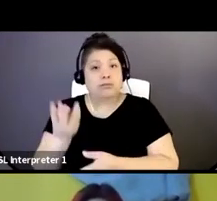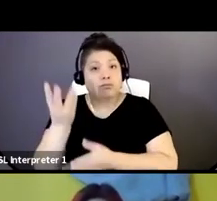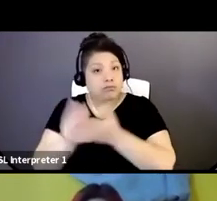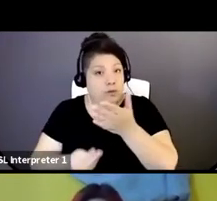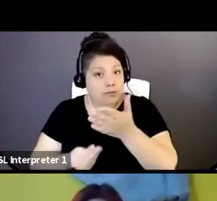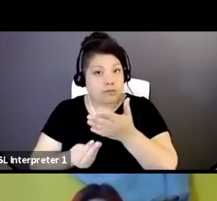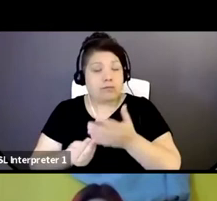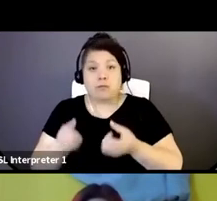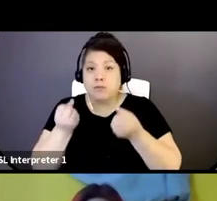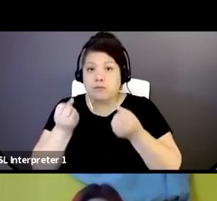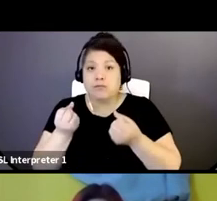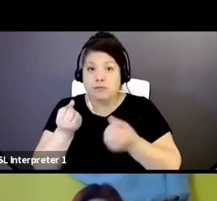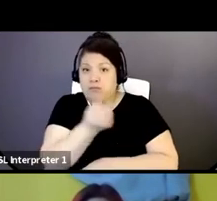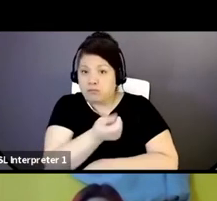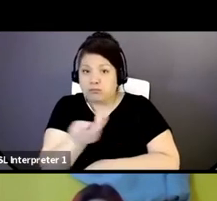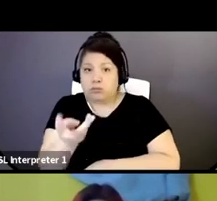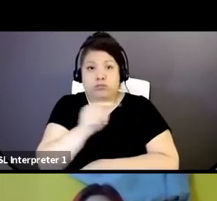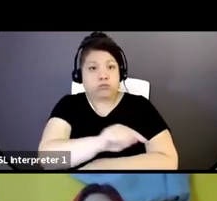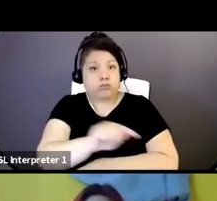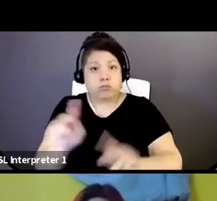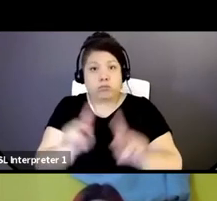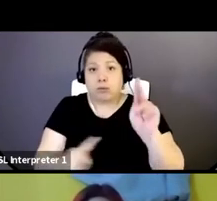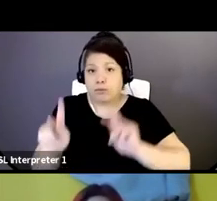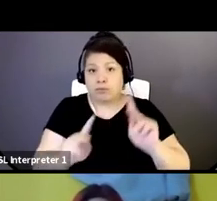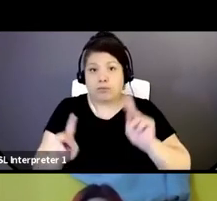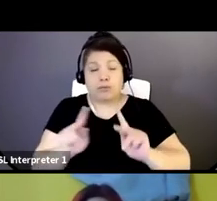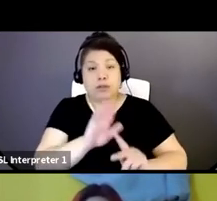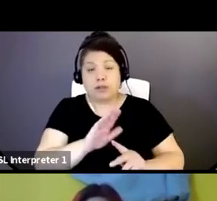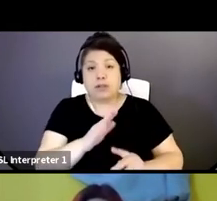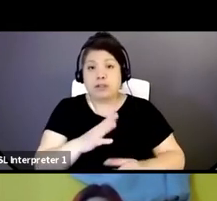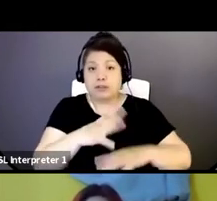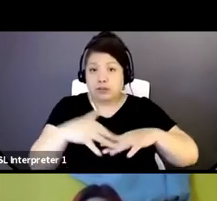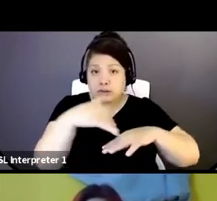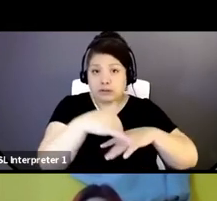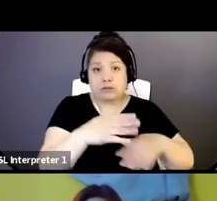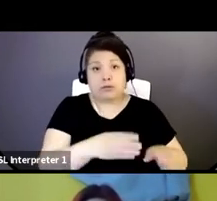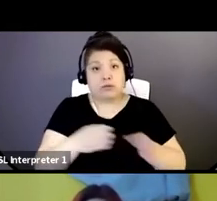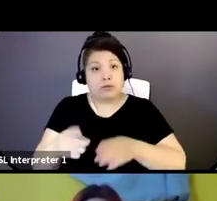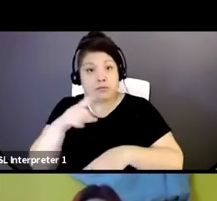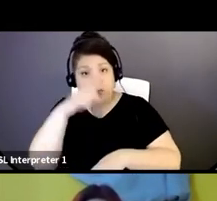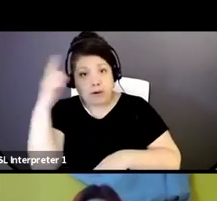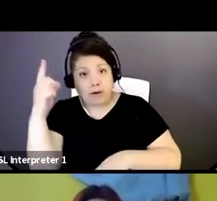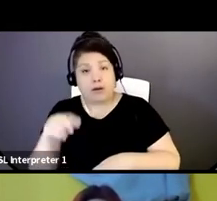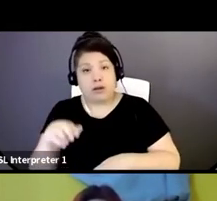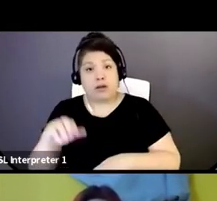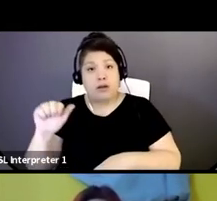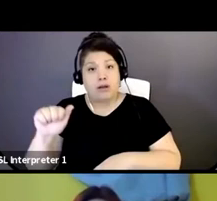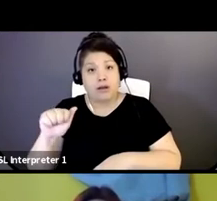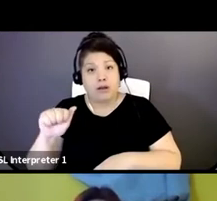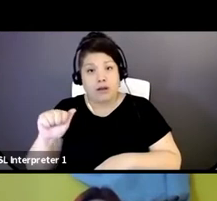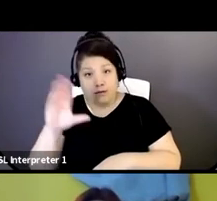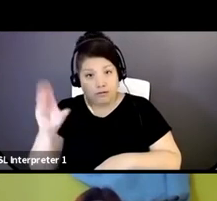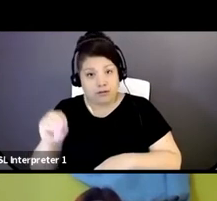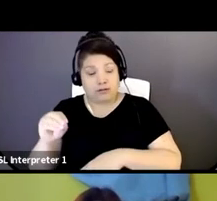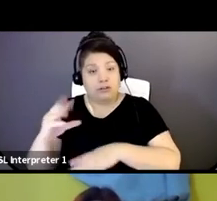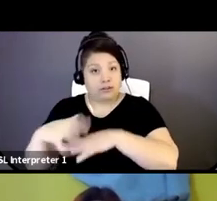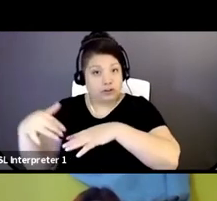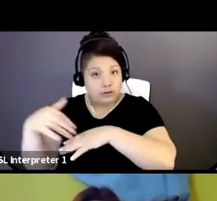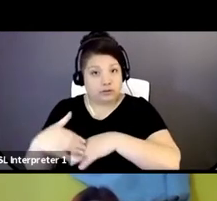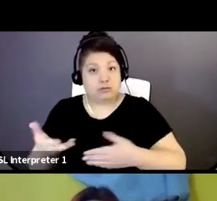several lives of Indigenous peoples, Black peoples, Afro-Indigenous peoples on Turtle